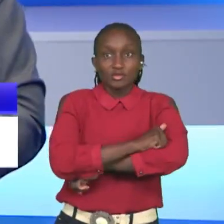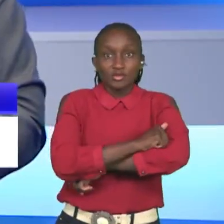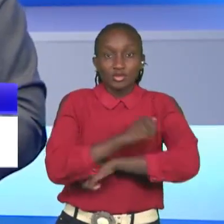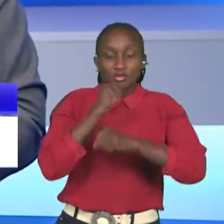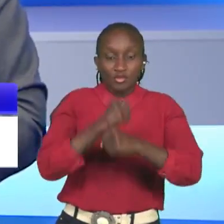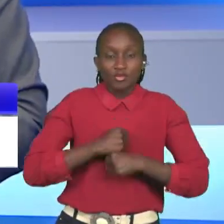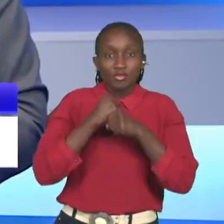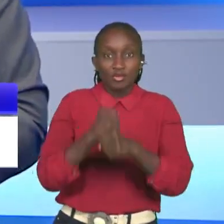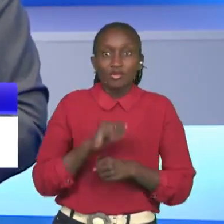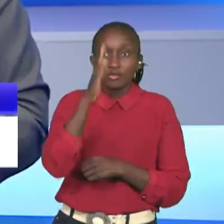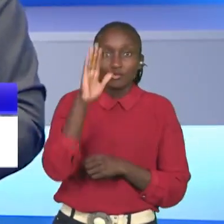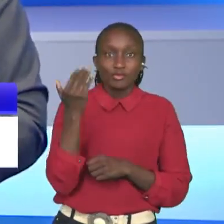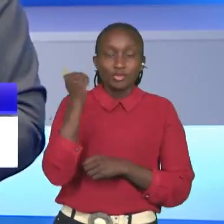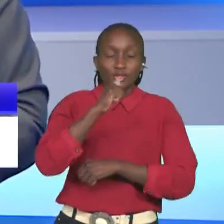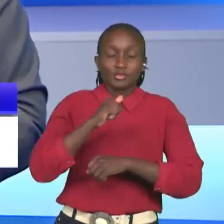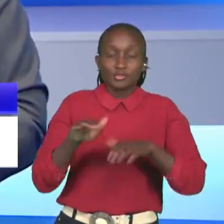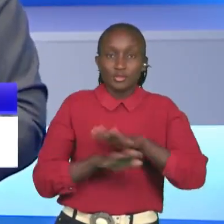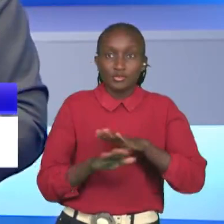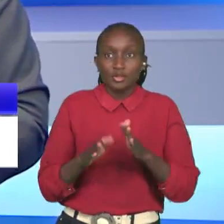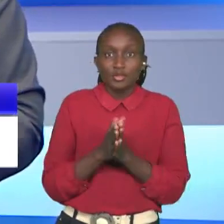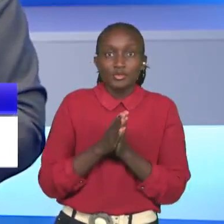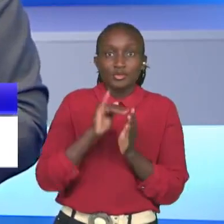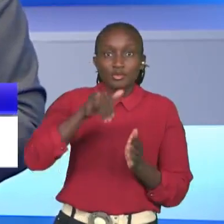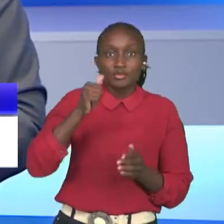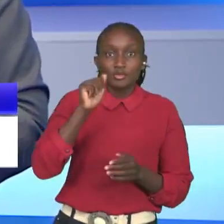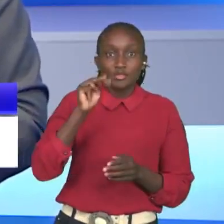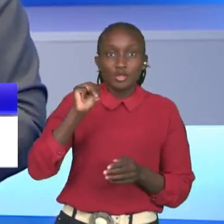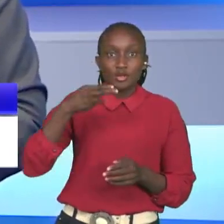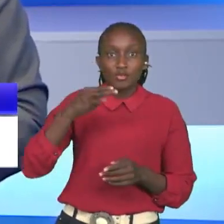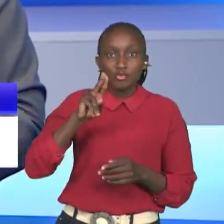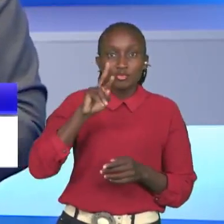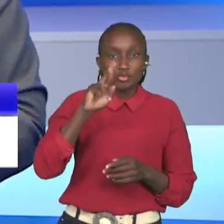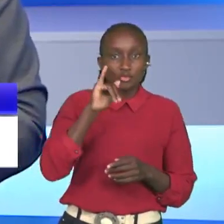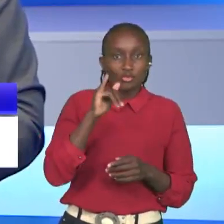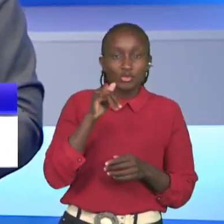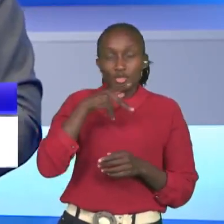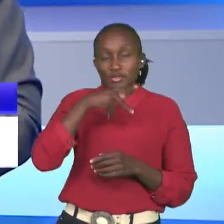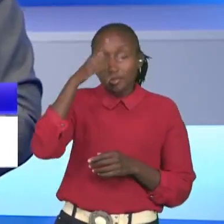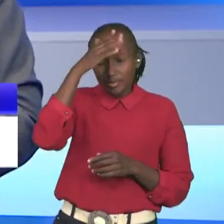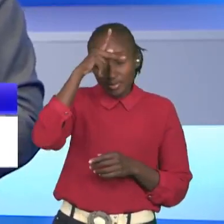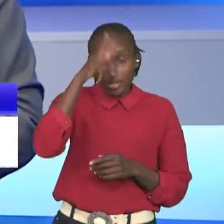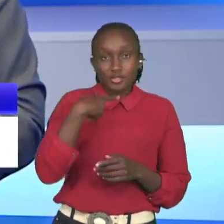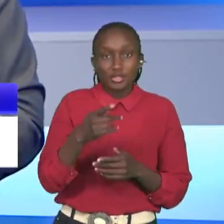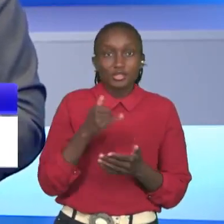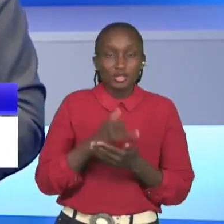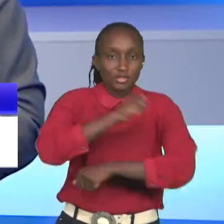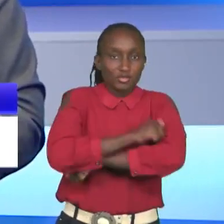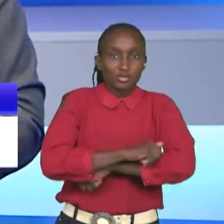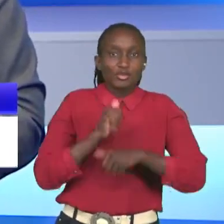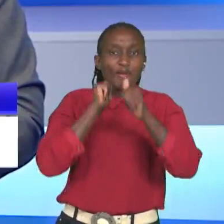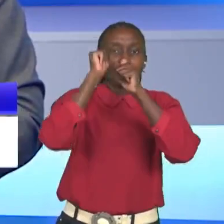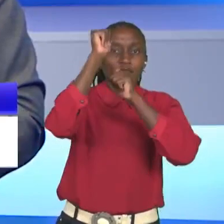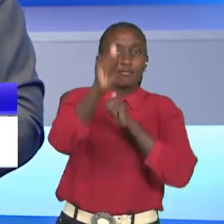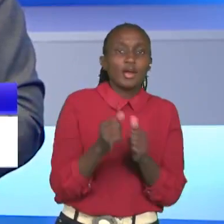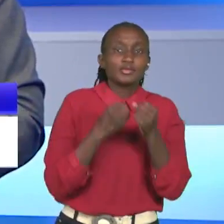Ngong Forest Primary, Jamhuri Primary and Riruta Satellite School. The parents say the schools are located far away from them and